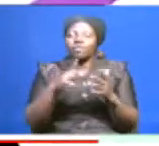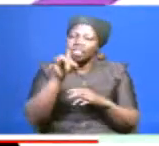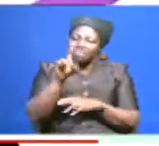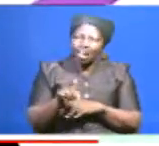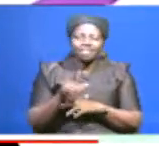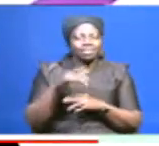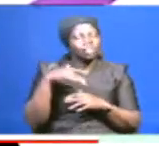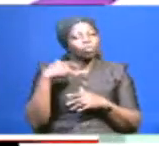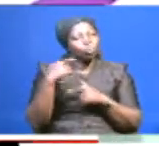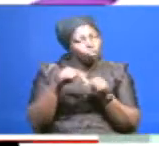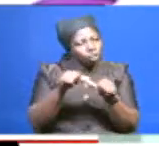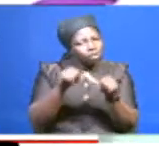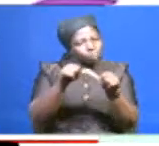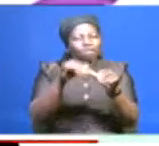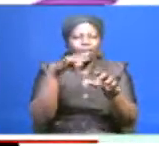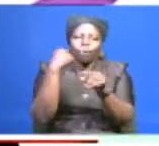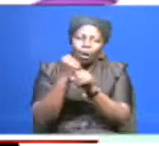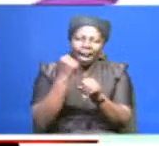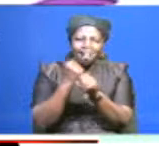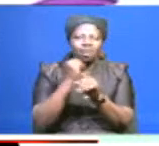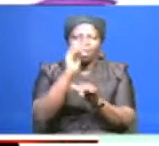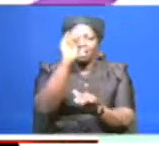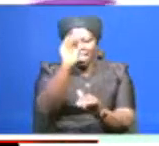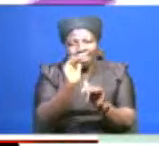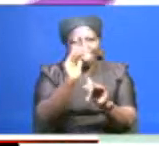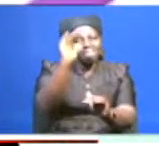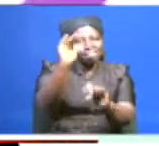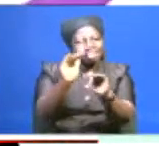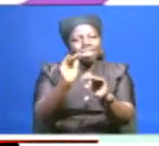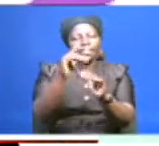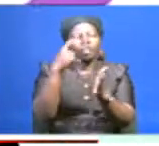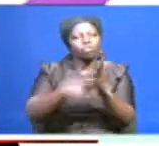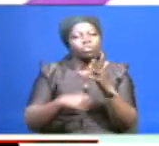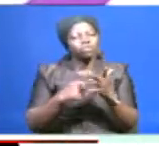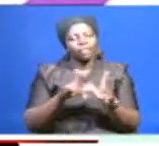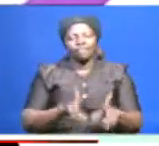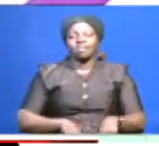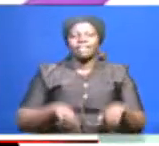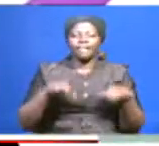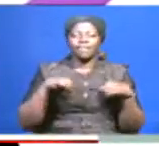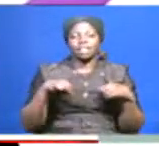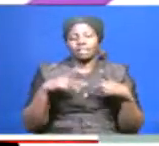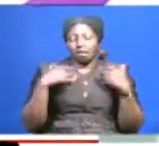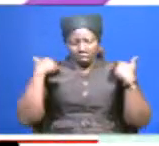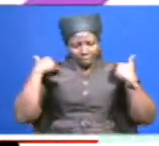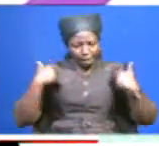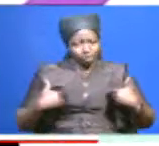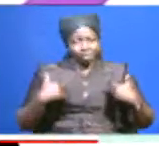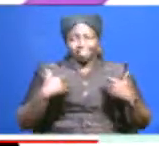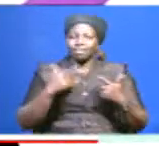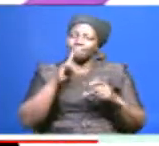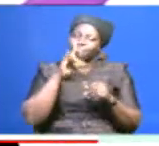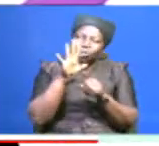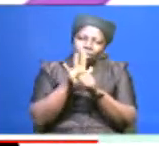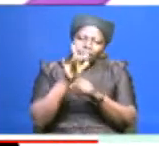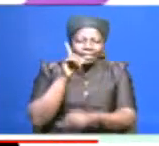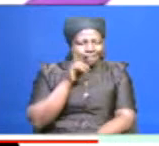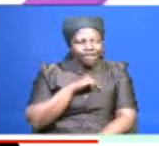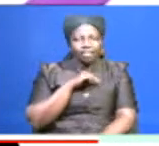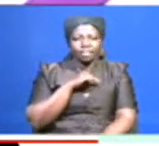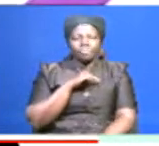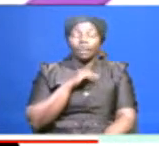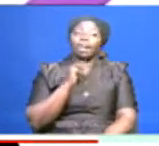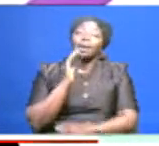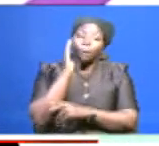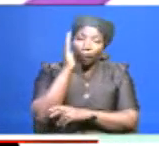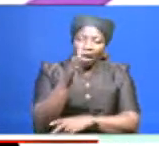work on reducing the cost of living. Mimi mwenyewe niliwaahidi ya kwamba